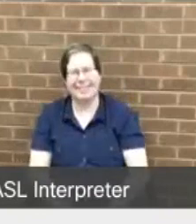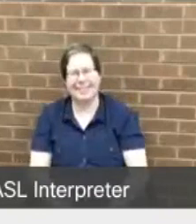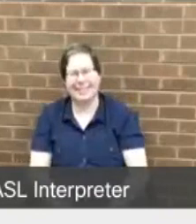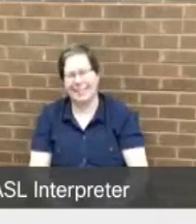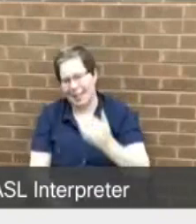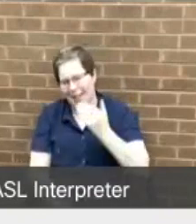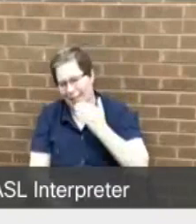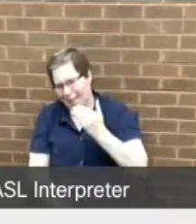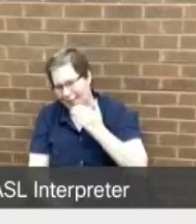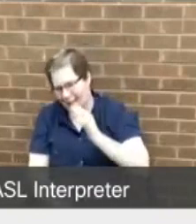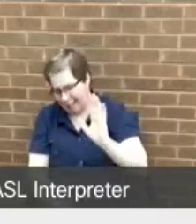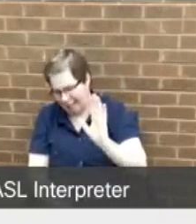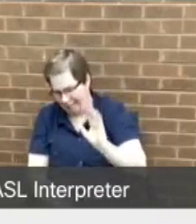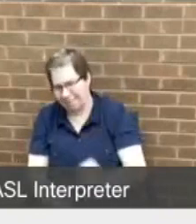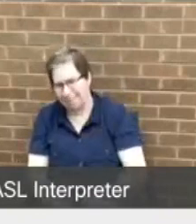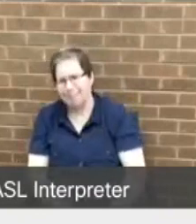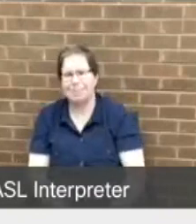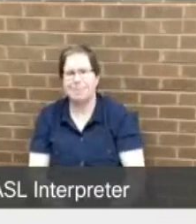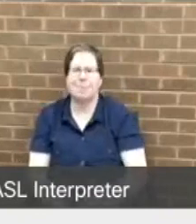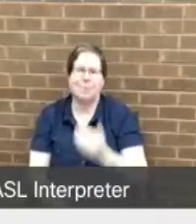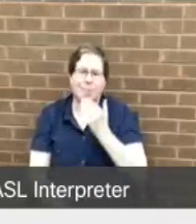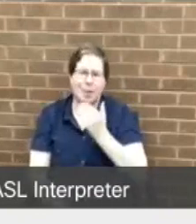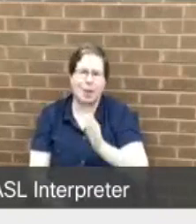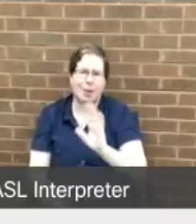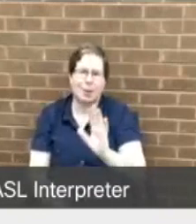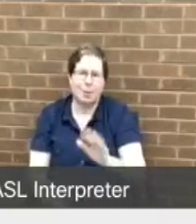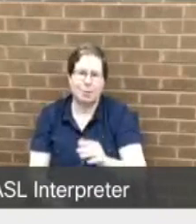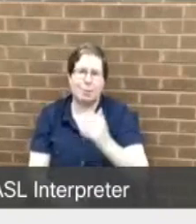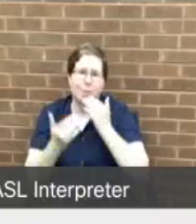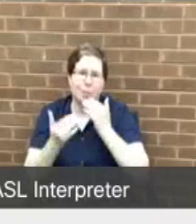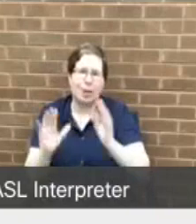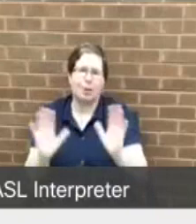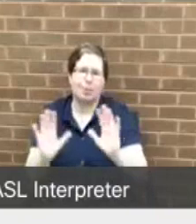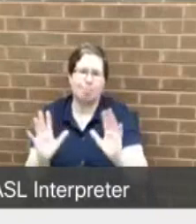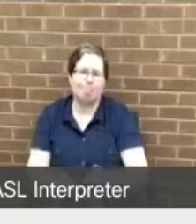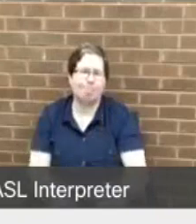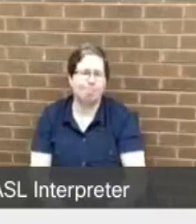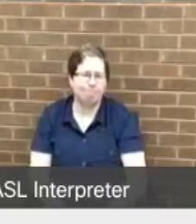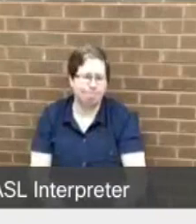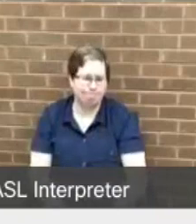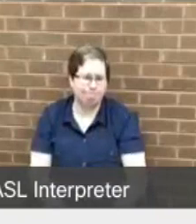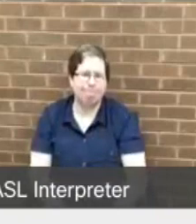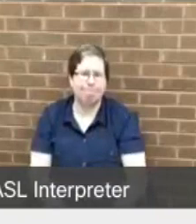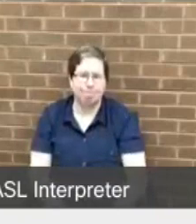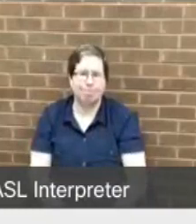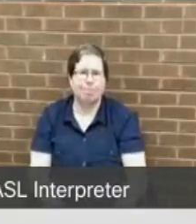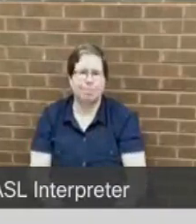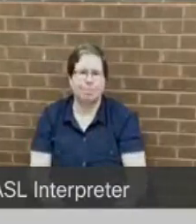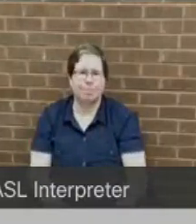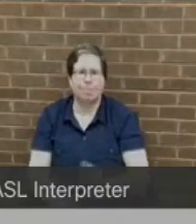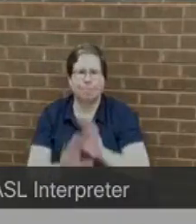Thanks, Bruce. Thank you, everyone. All right. Thank you. Thank you. Have a good night, everybody. Thank you. Have a good night.